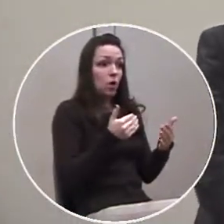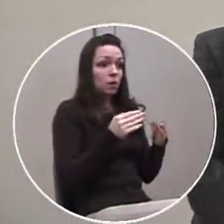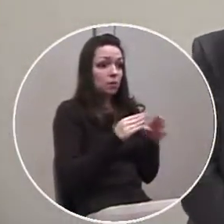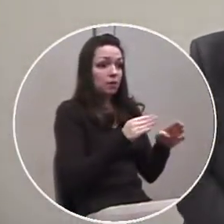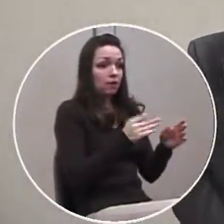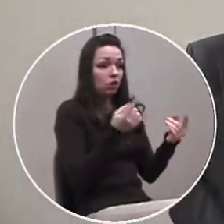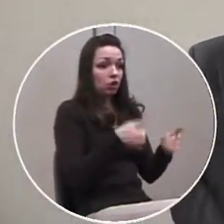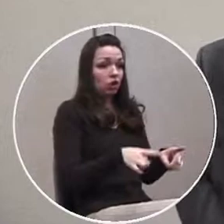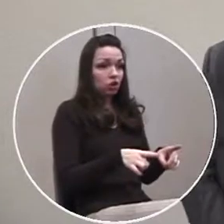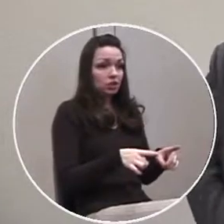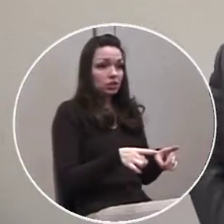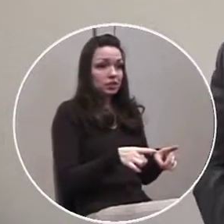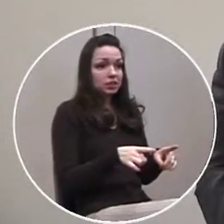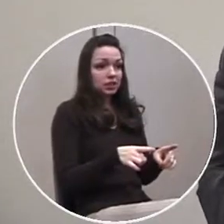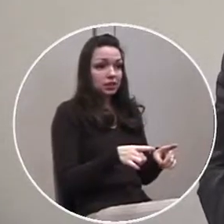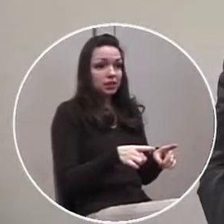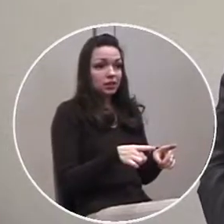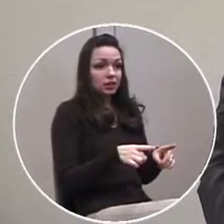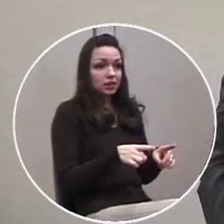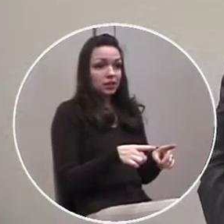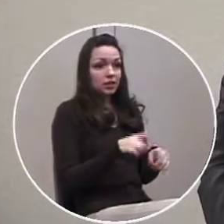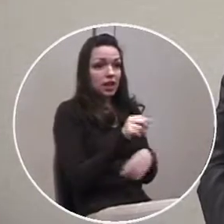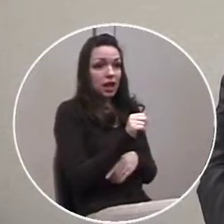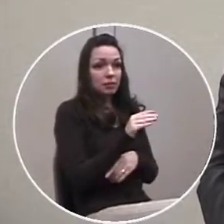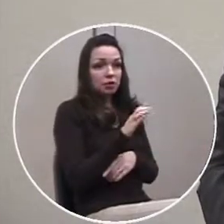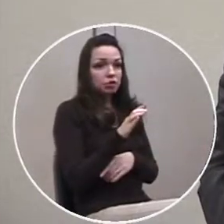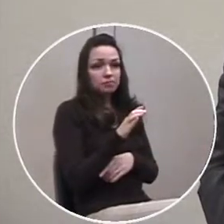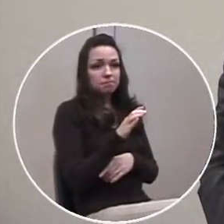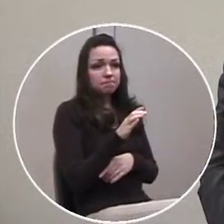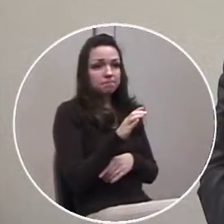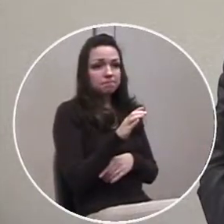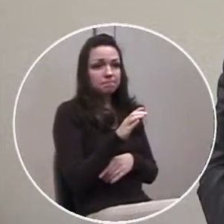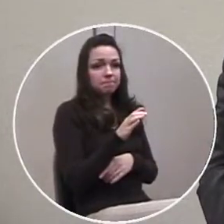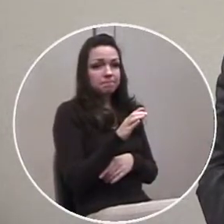behavior occurs, A, B, or C?